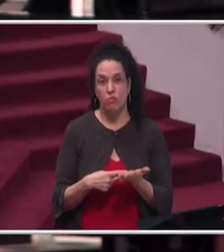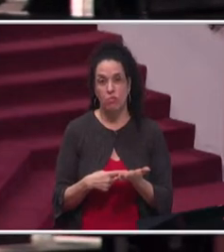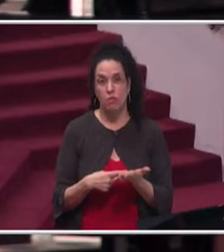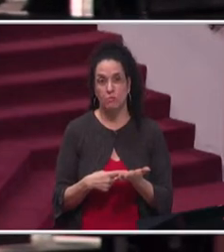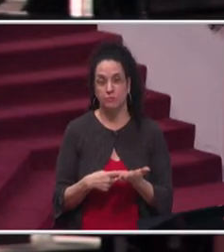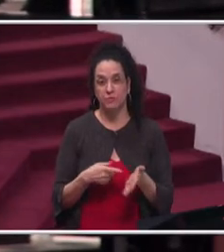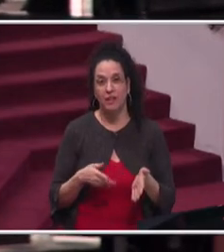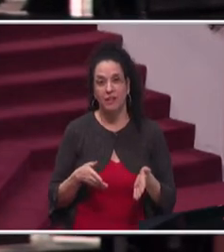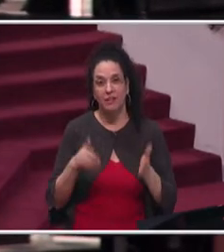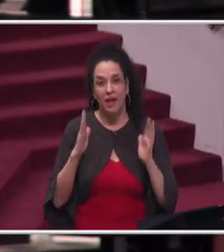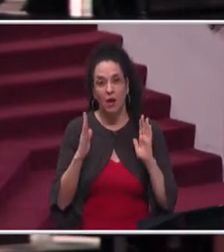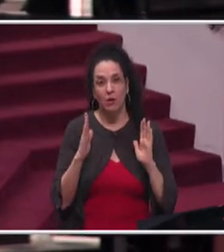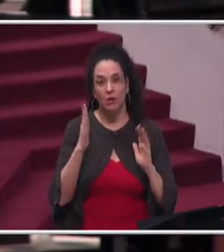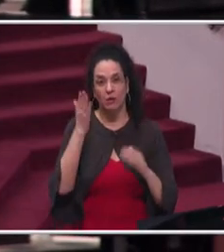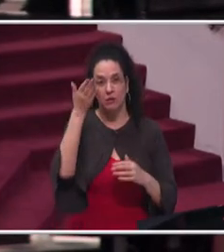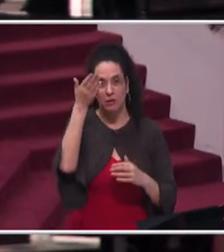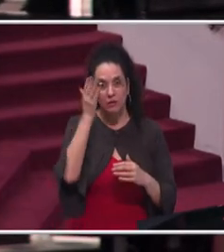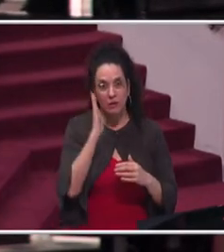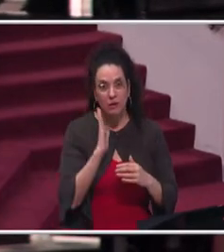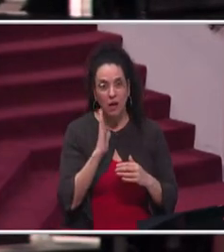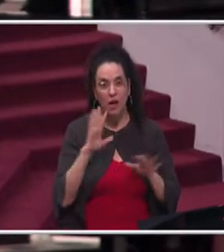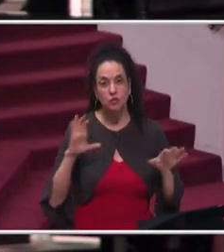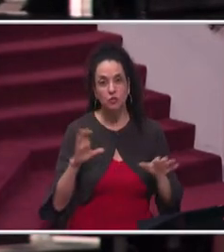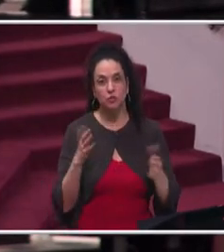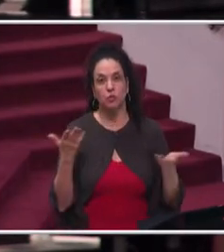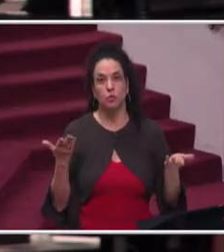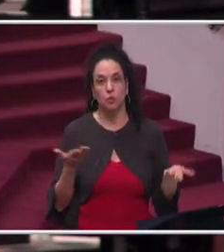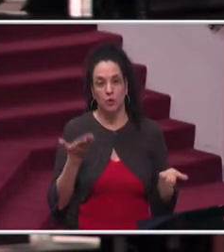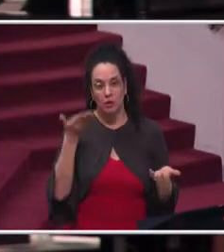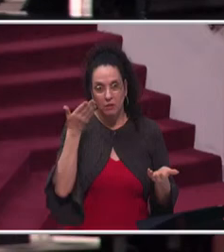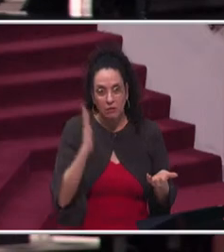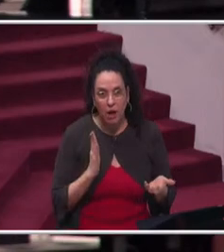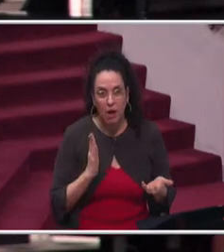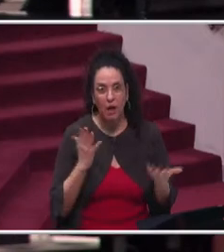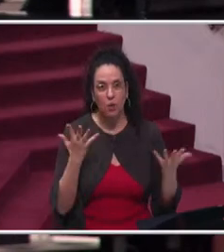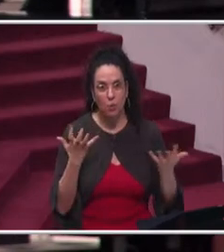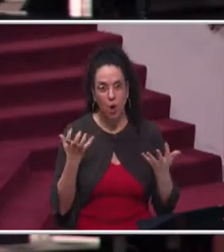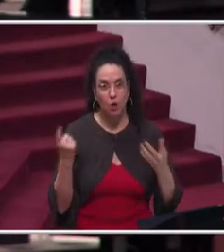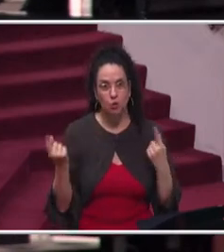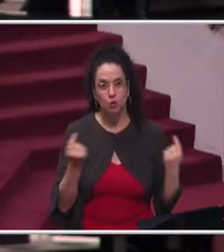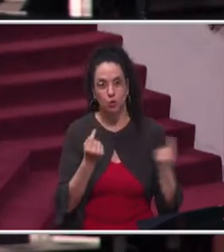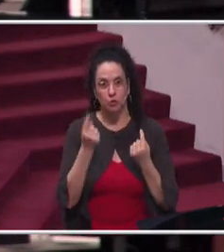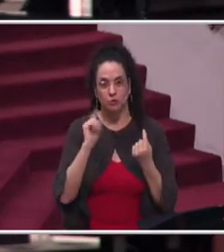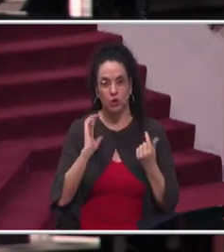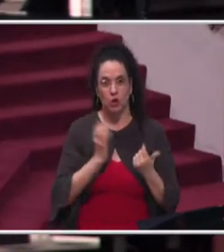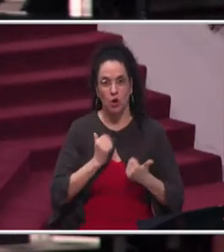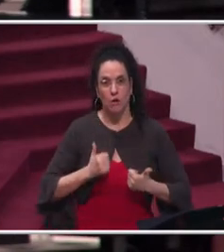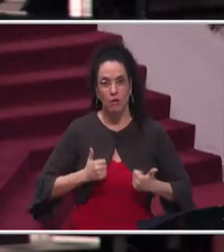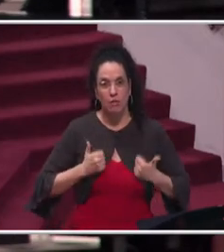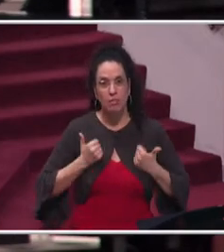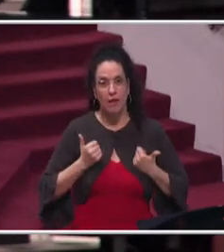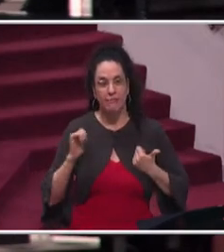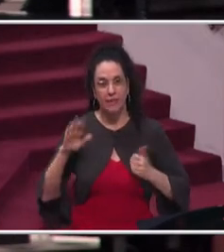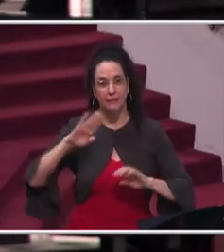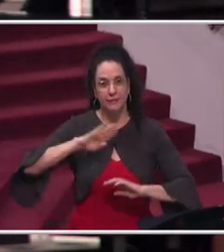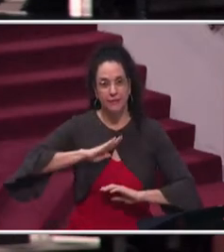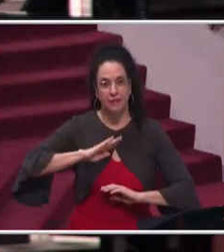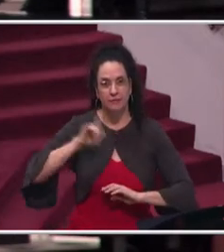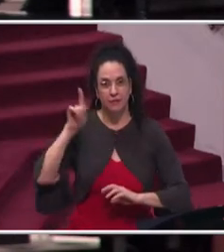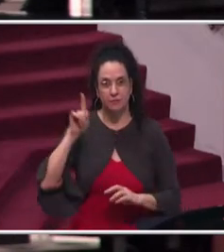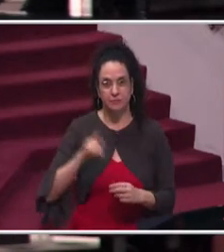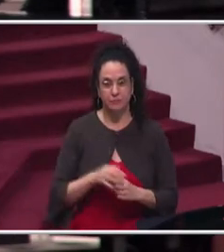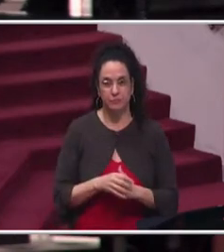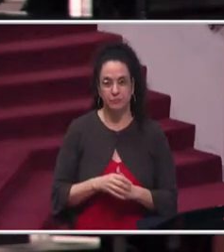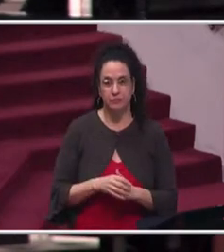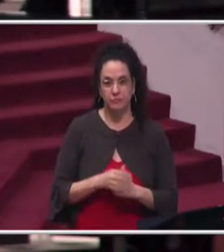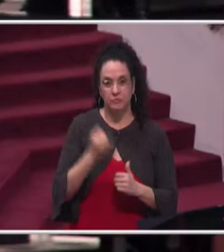letting God do what God wants to do in our lives that pleases Him. And if